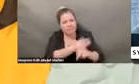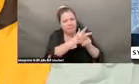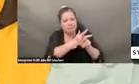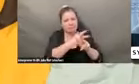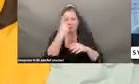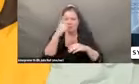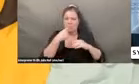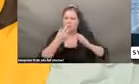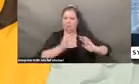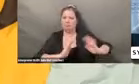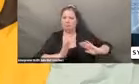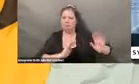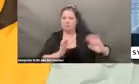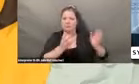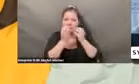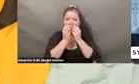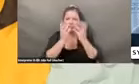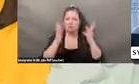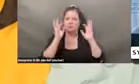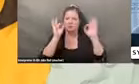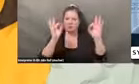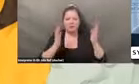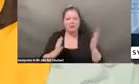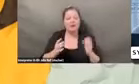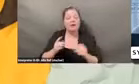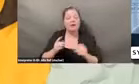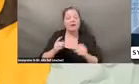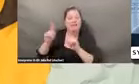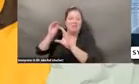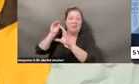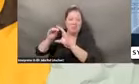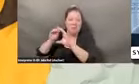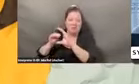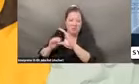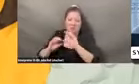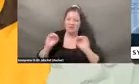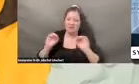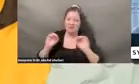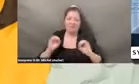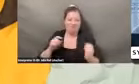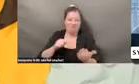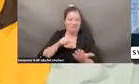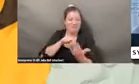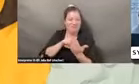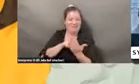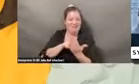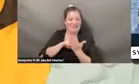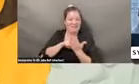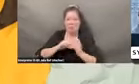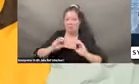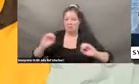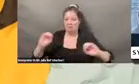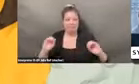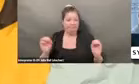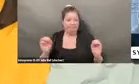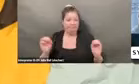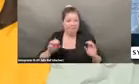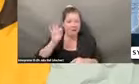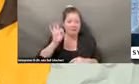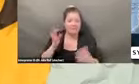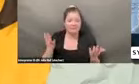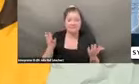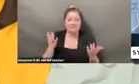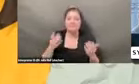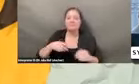but it is not in the repository because we couldn't find any good examples or any examples of that. But we hope that